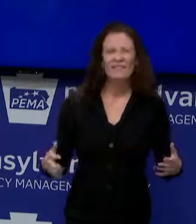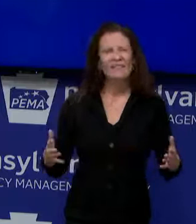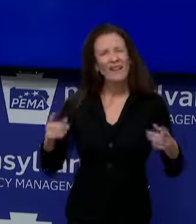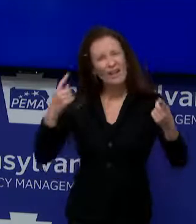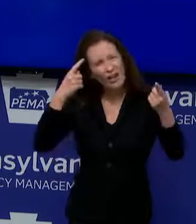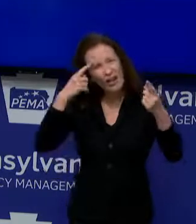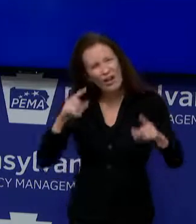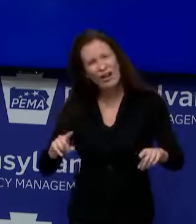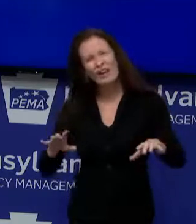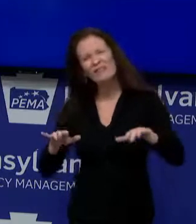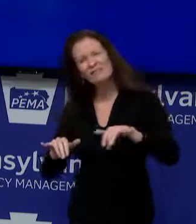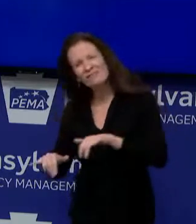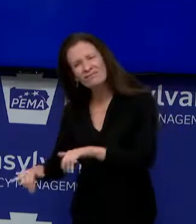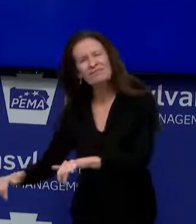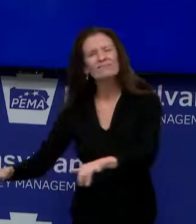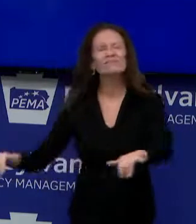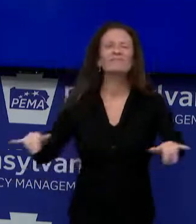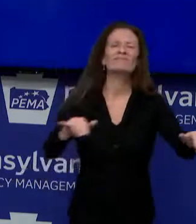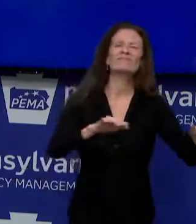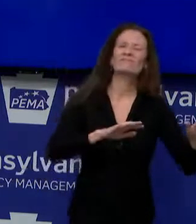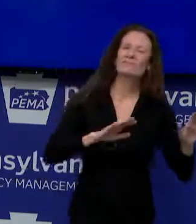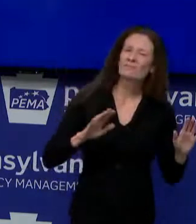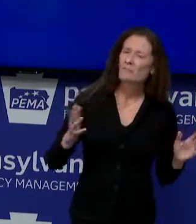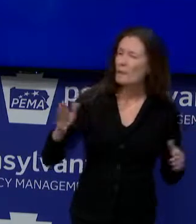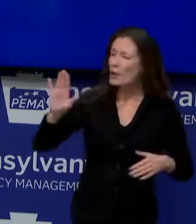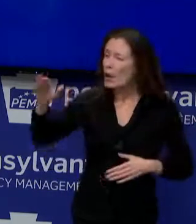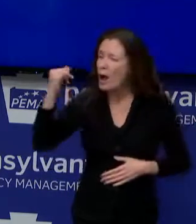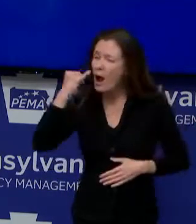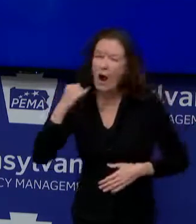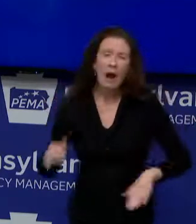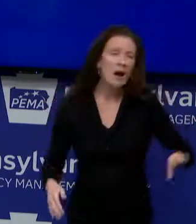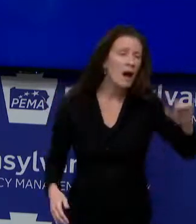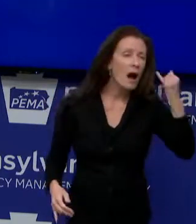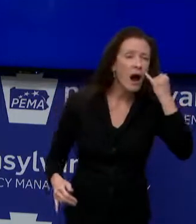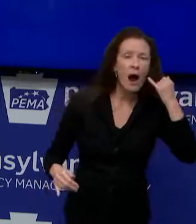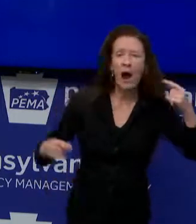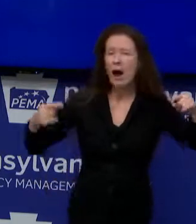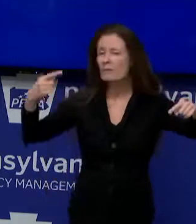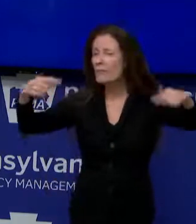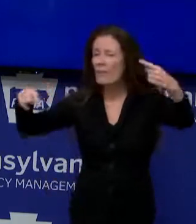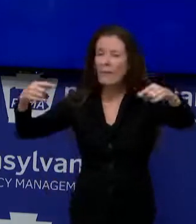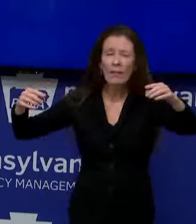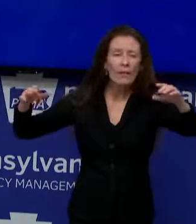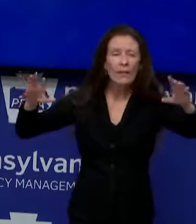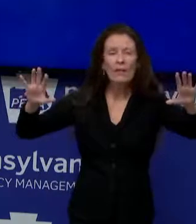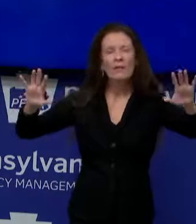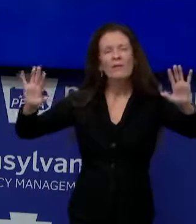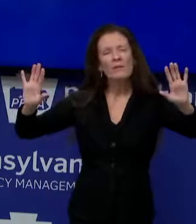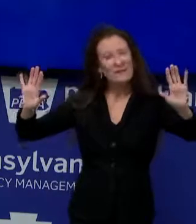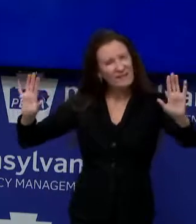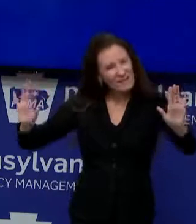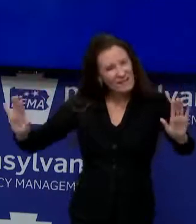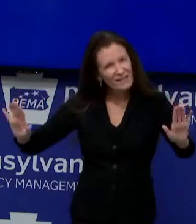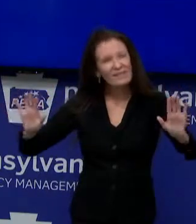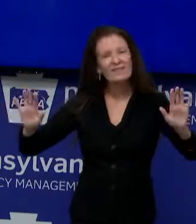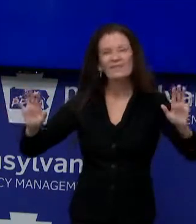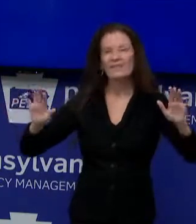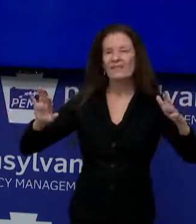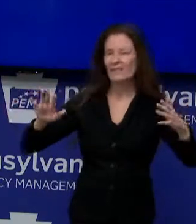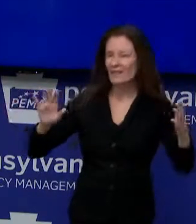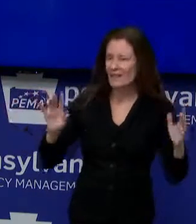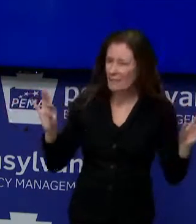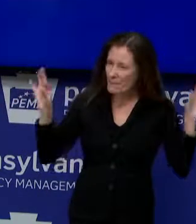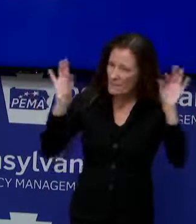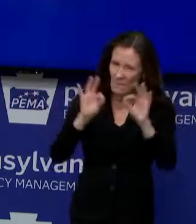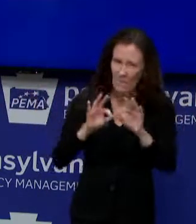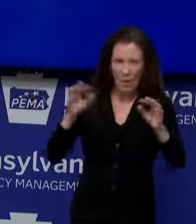fact that we might have different ideas and we might argue about specific policies, but we all have a vested interest, a shared interest in a strong